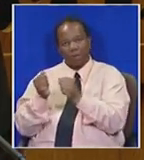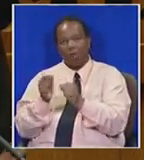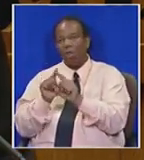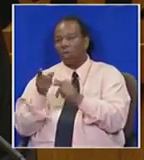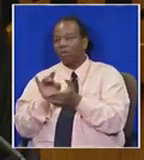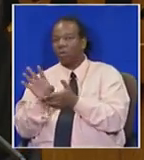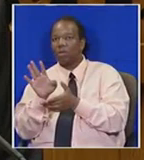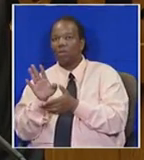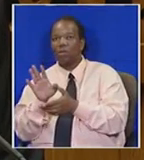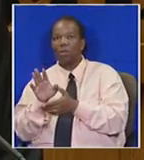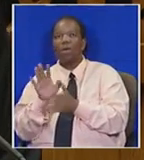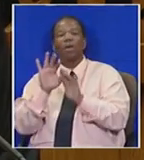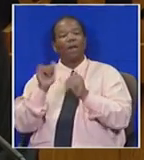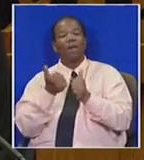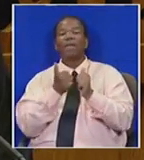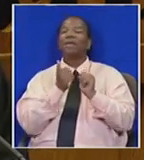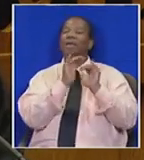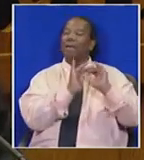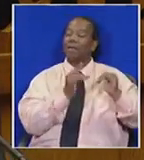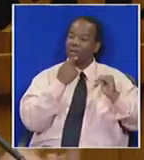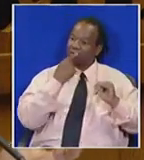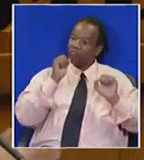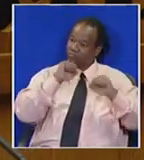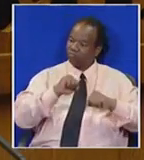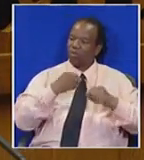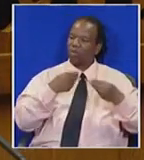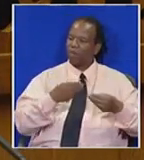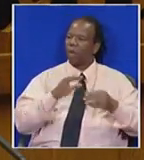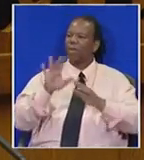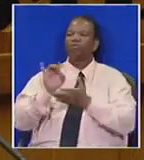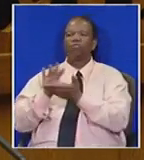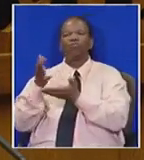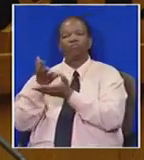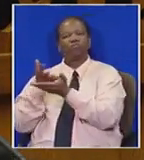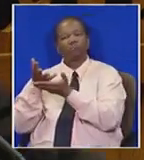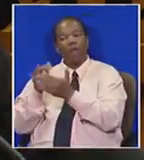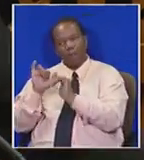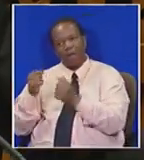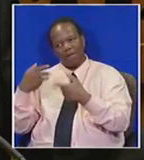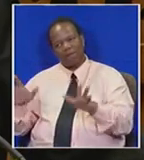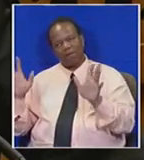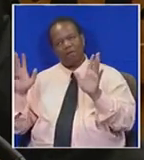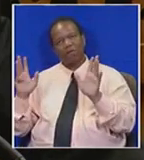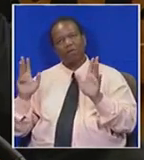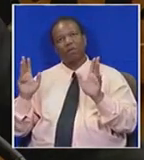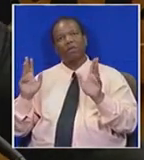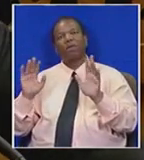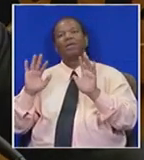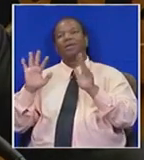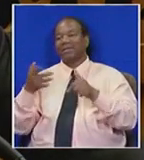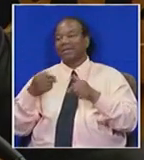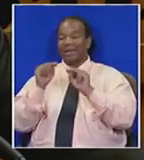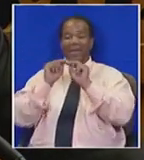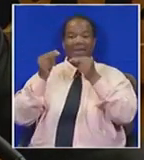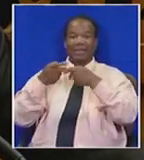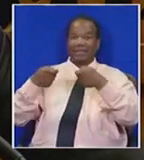mergers. Cabinet approved the bill for public consultation, and we're in discussion with key stakeholders. The national minimum wage to be